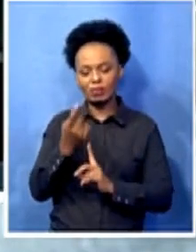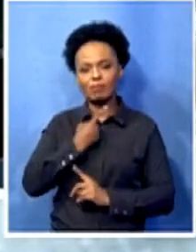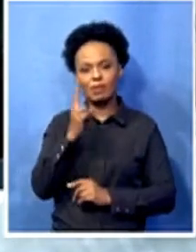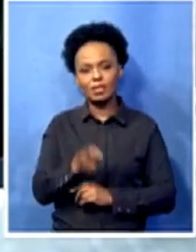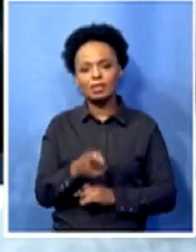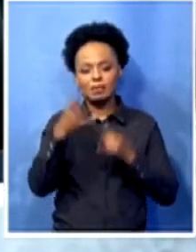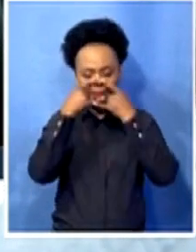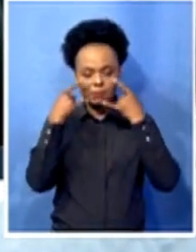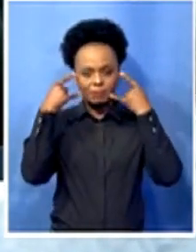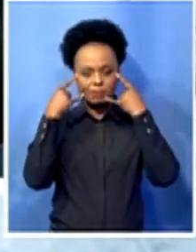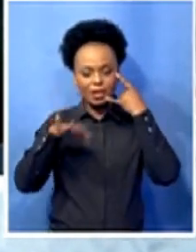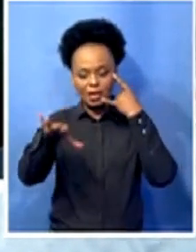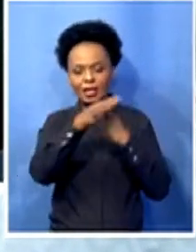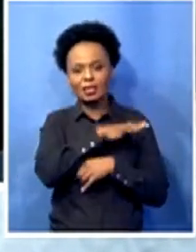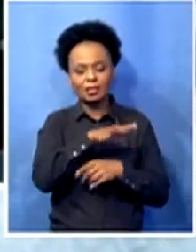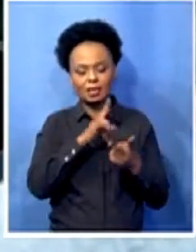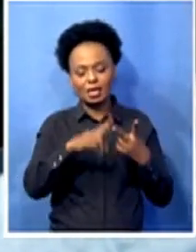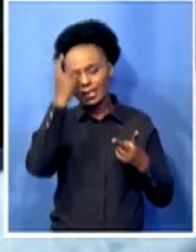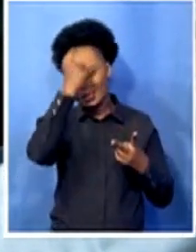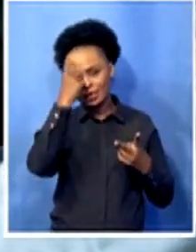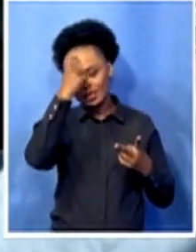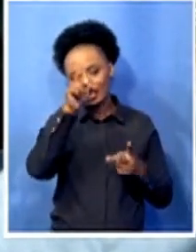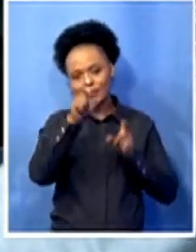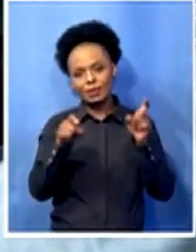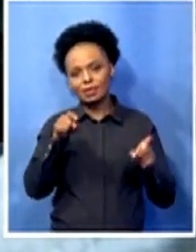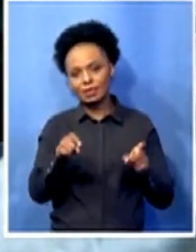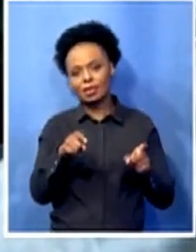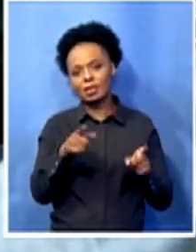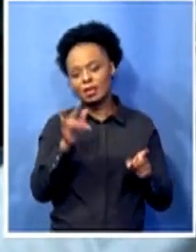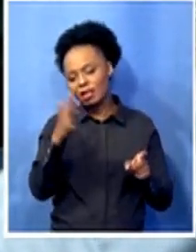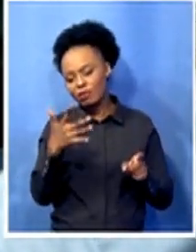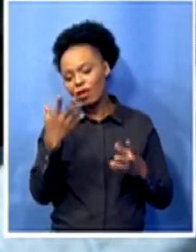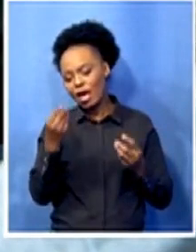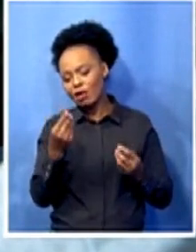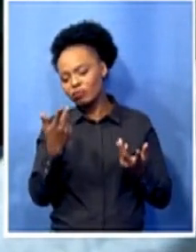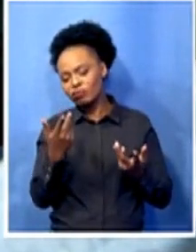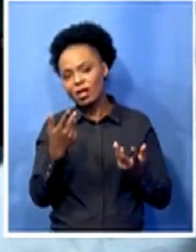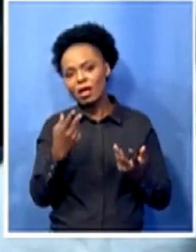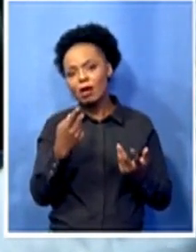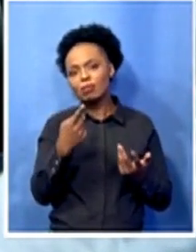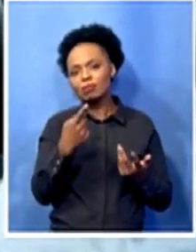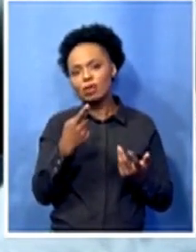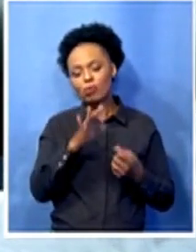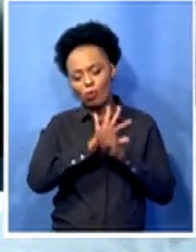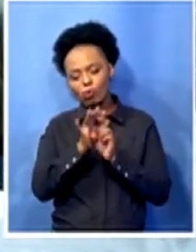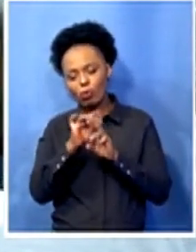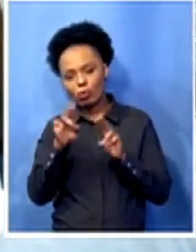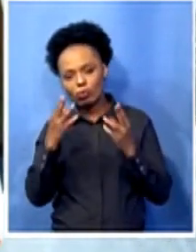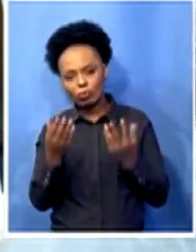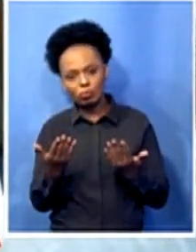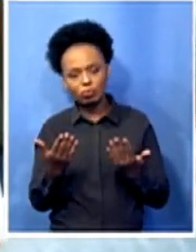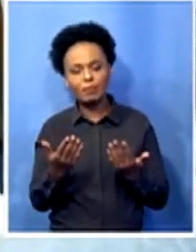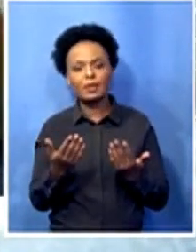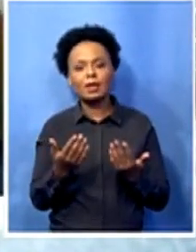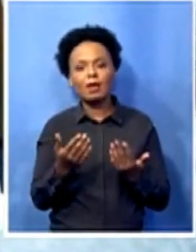for COVID-19 symptoms, to ensure the provision of COVID-19 posters in all South African languages. So these things